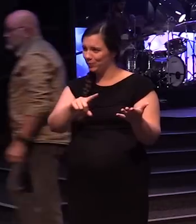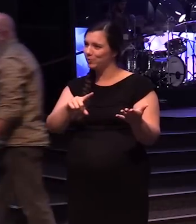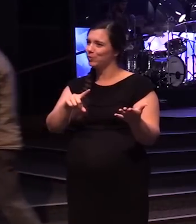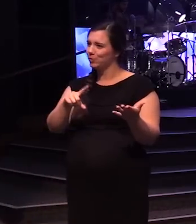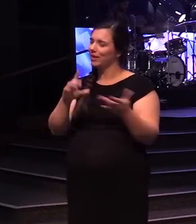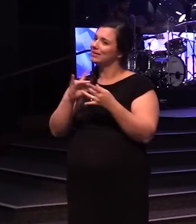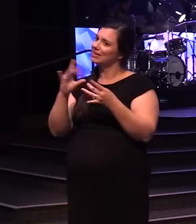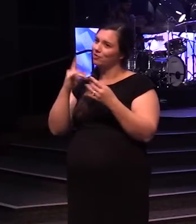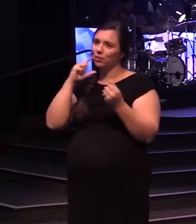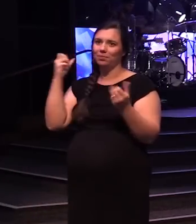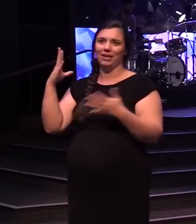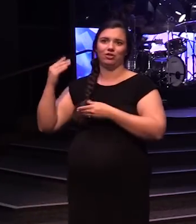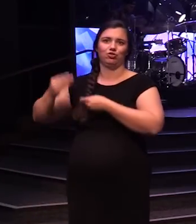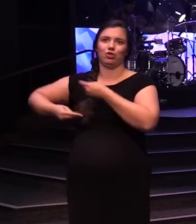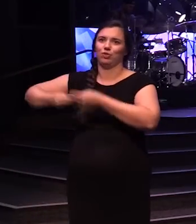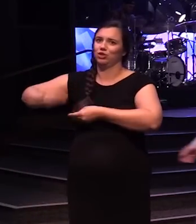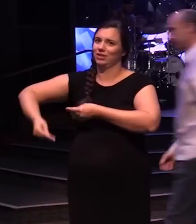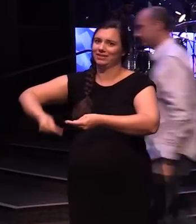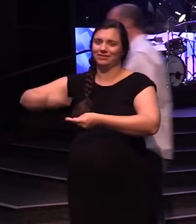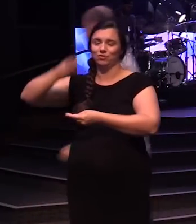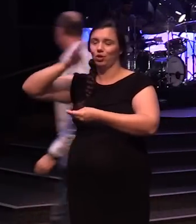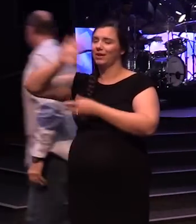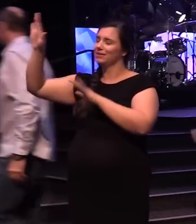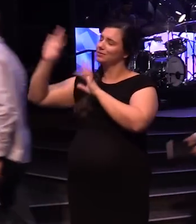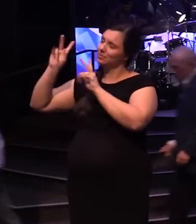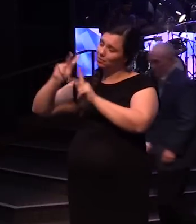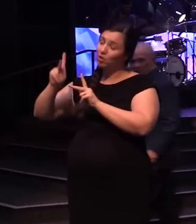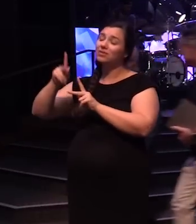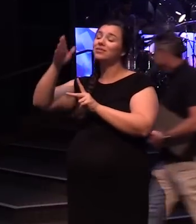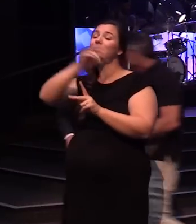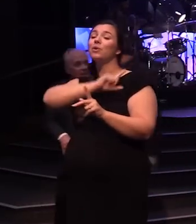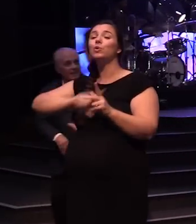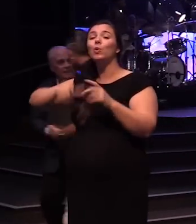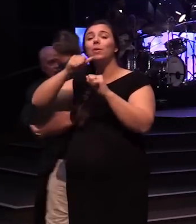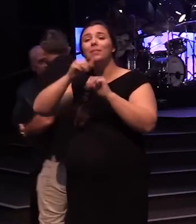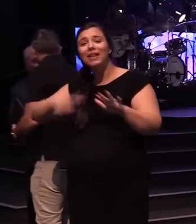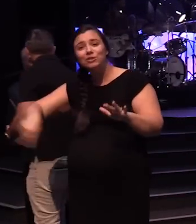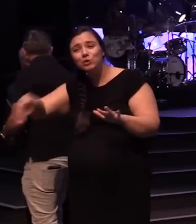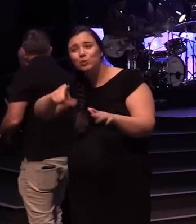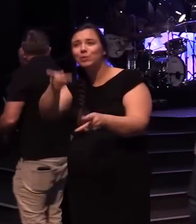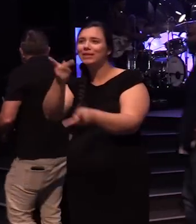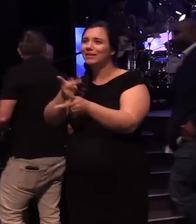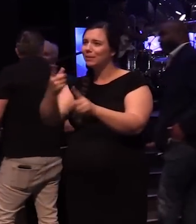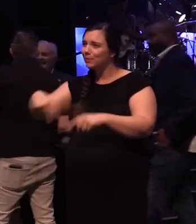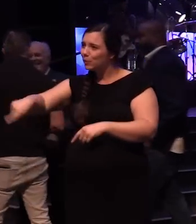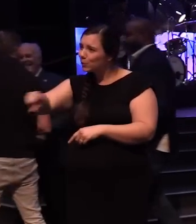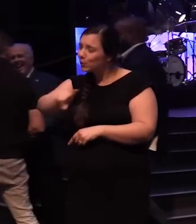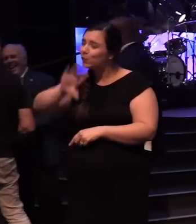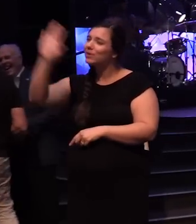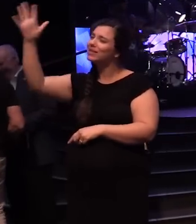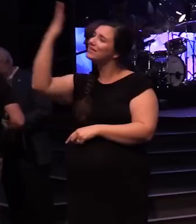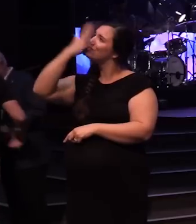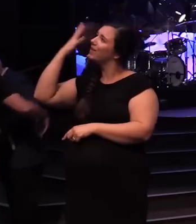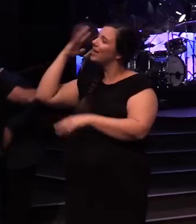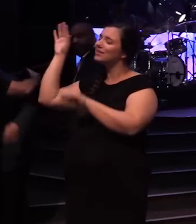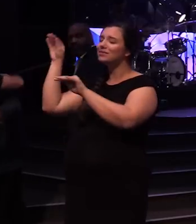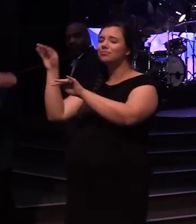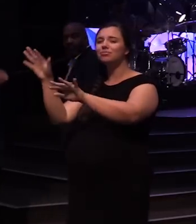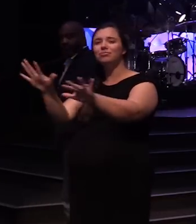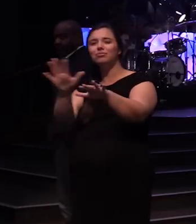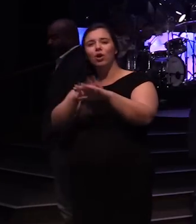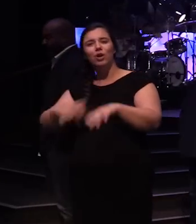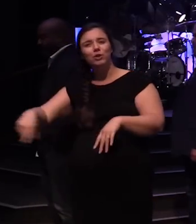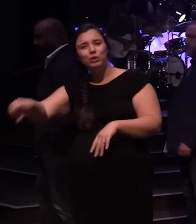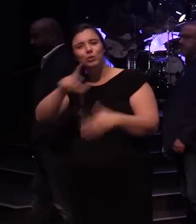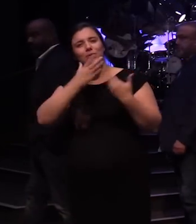said for generations over the people of God. May the Lord bless you and keep you. May He make His face shine upon you